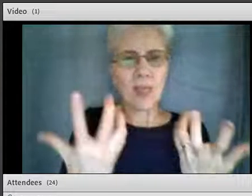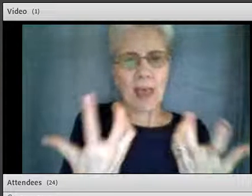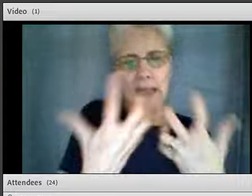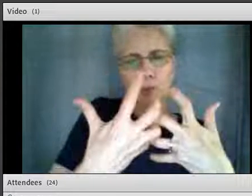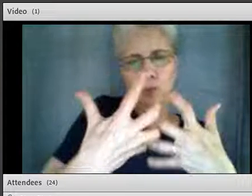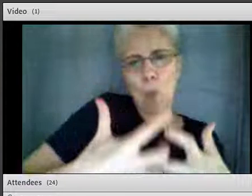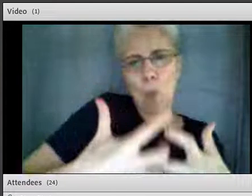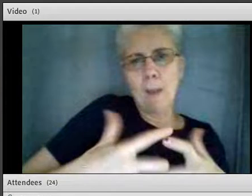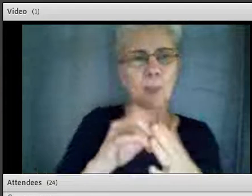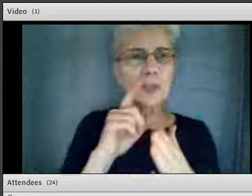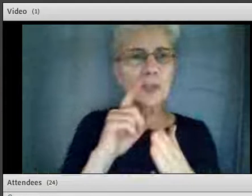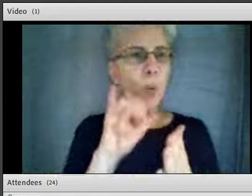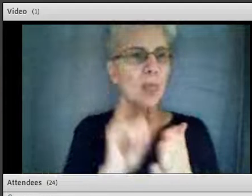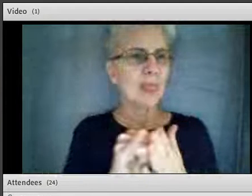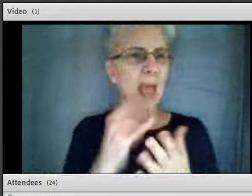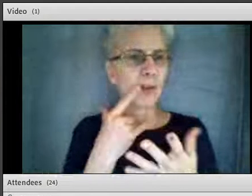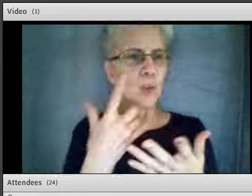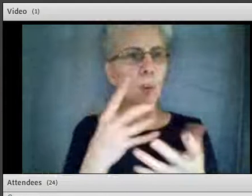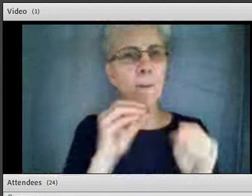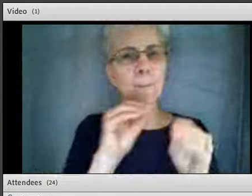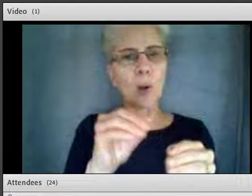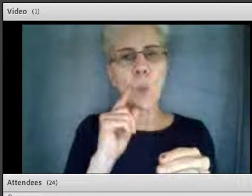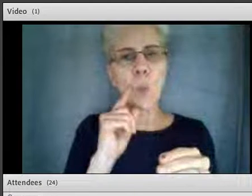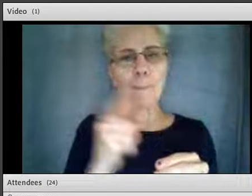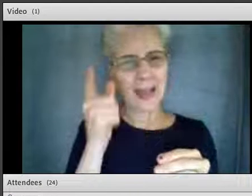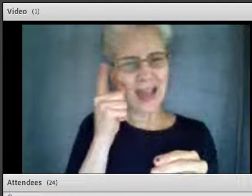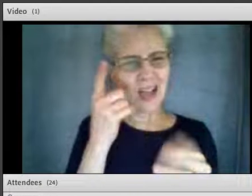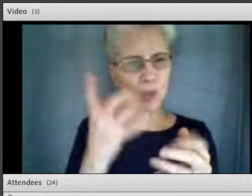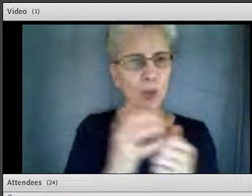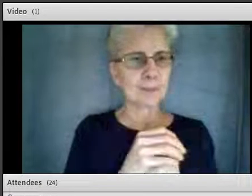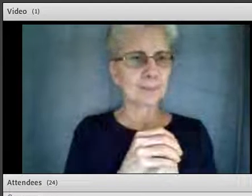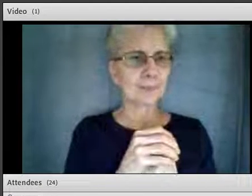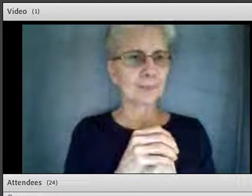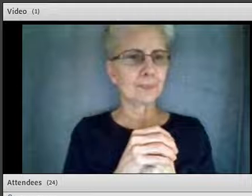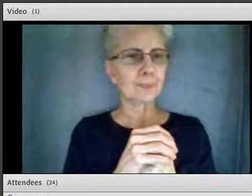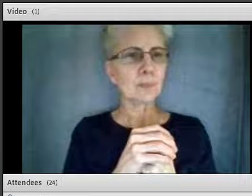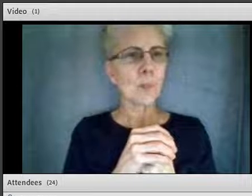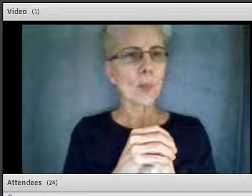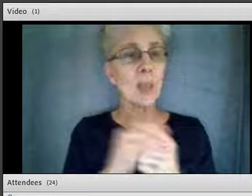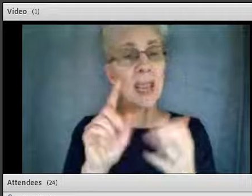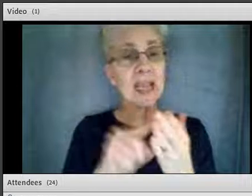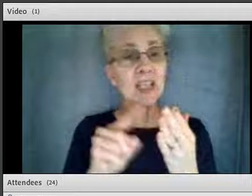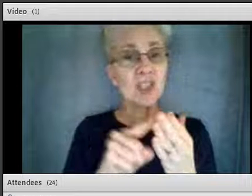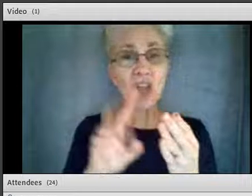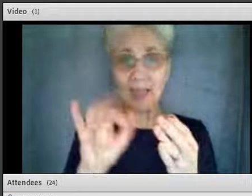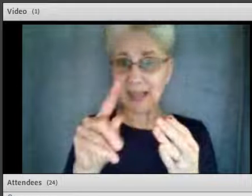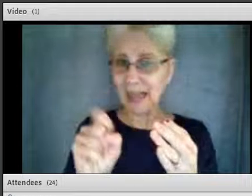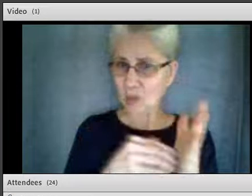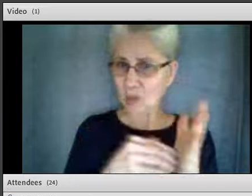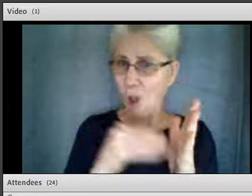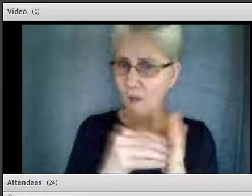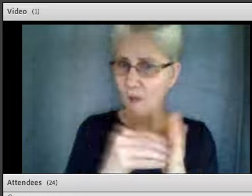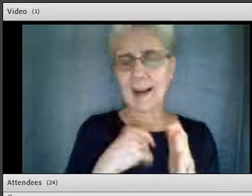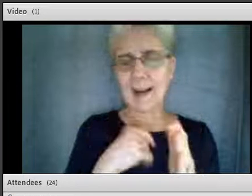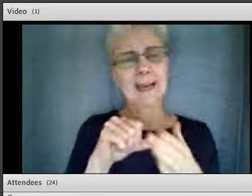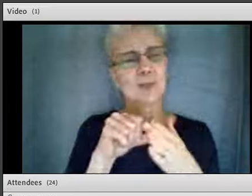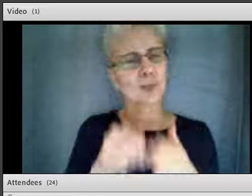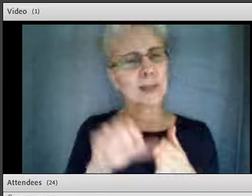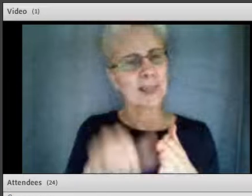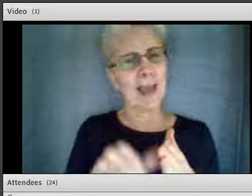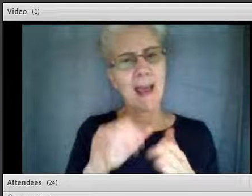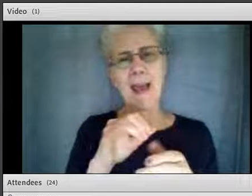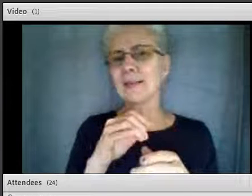where it's going to be logical. Check your links often. I can't stress this enough. If you start to have broken links on